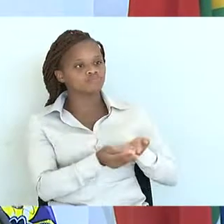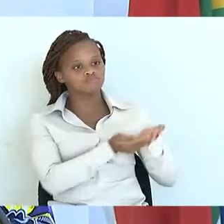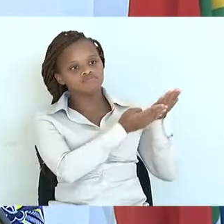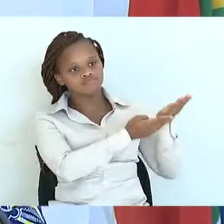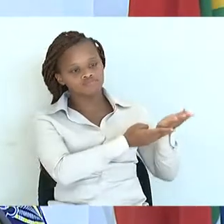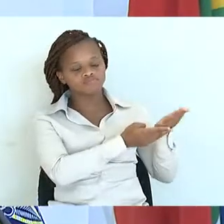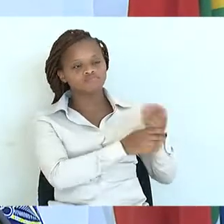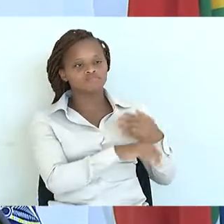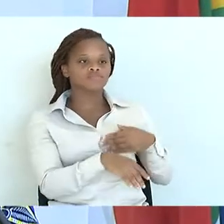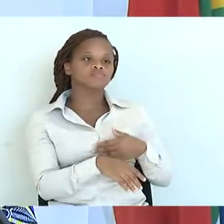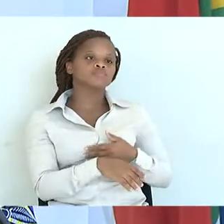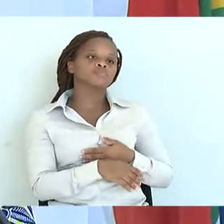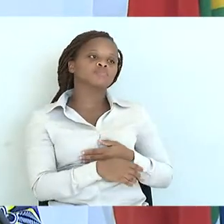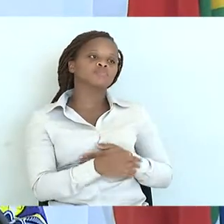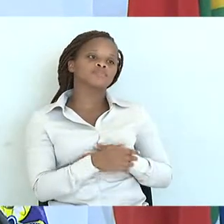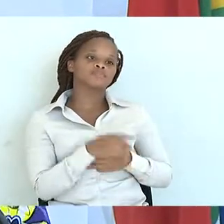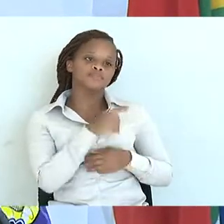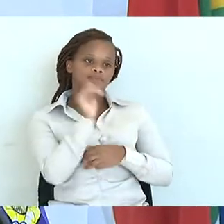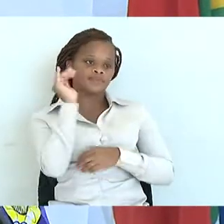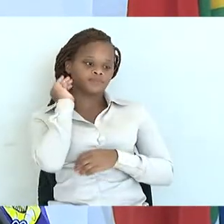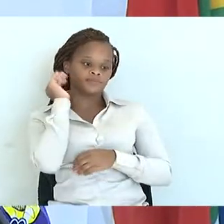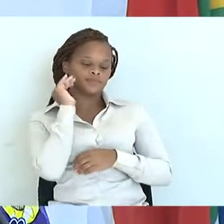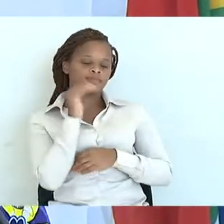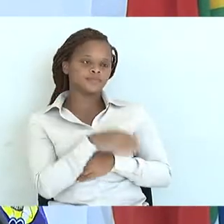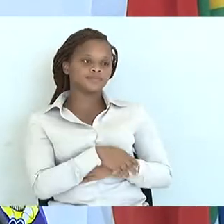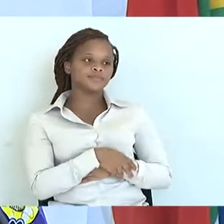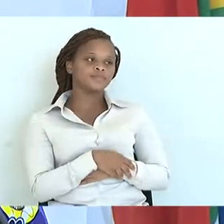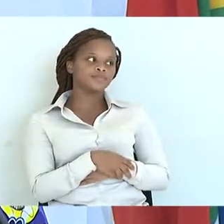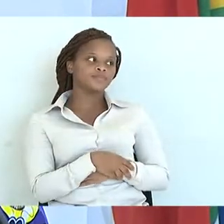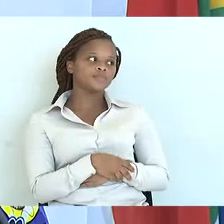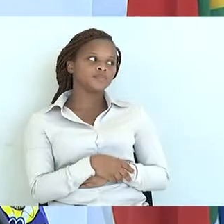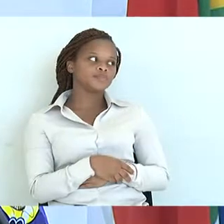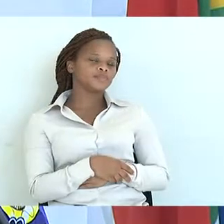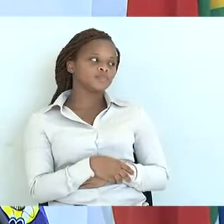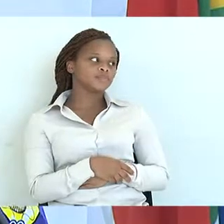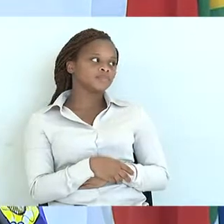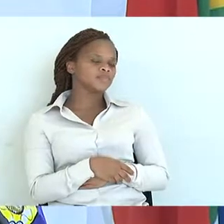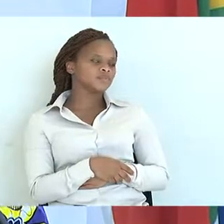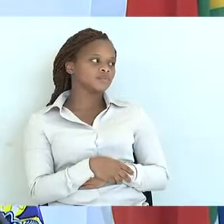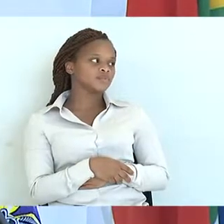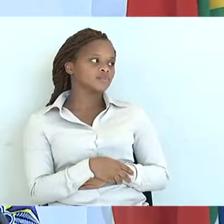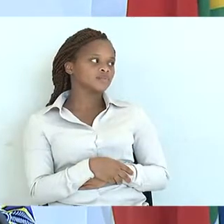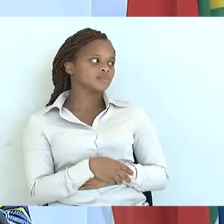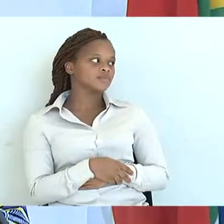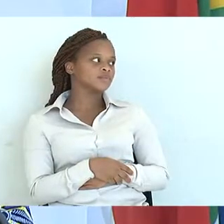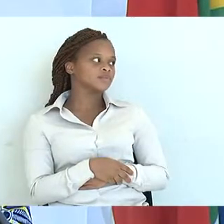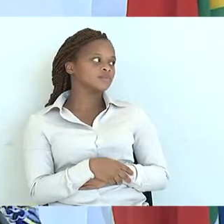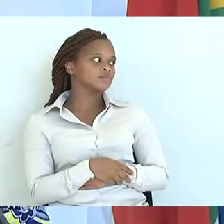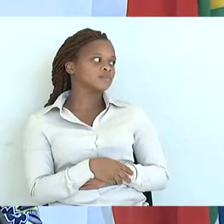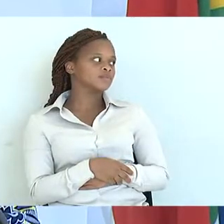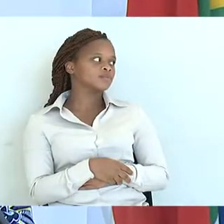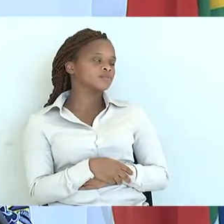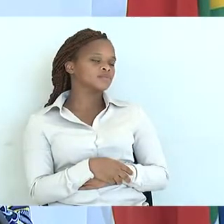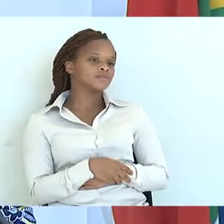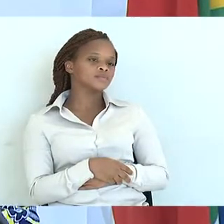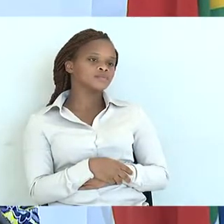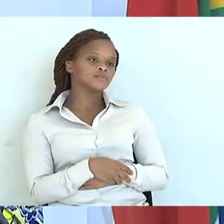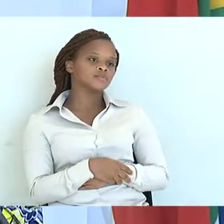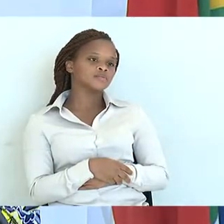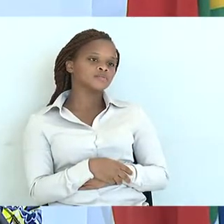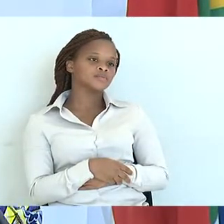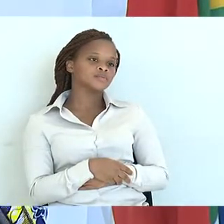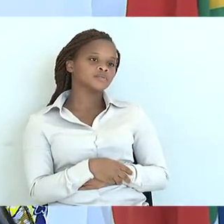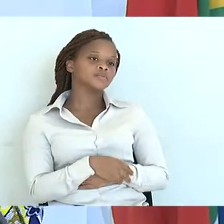ya emuva. There is a colleague ephakamise isandla. We shall